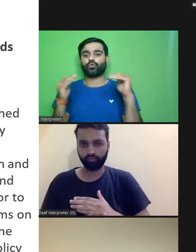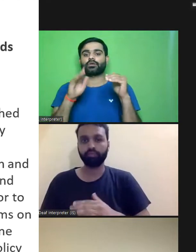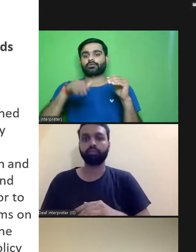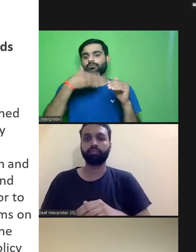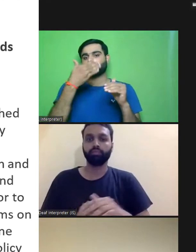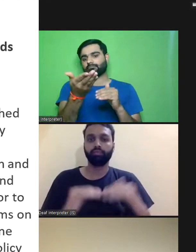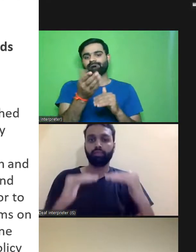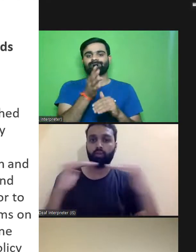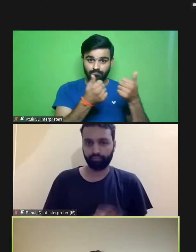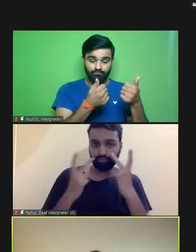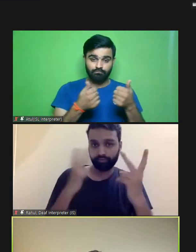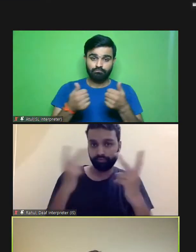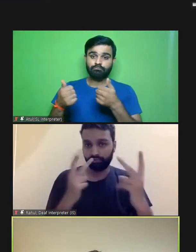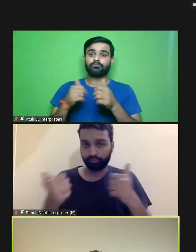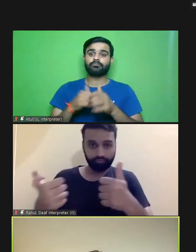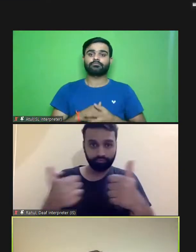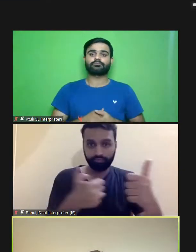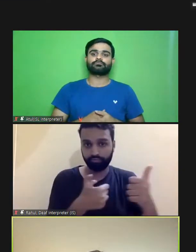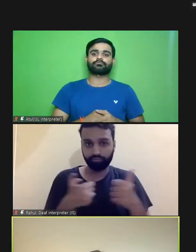Nicholas.